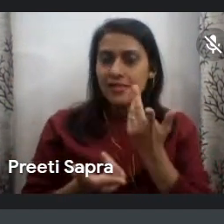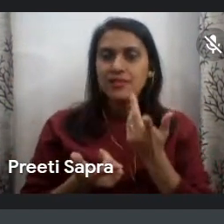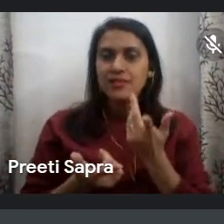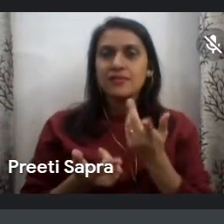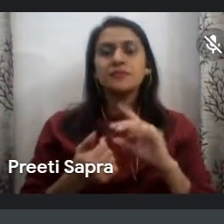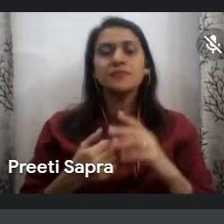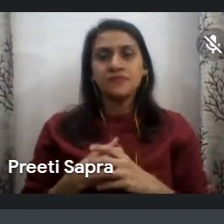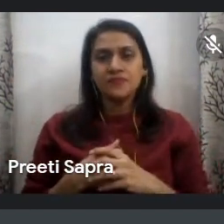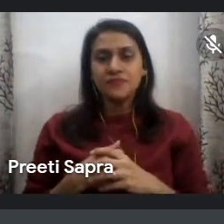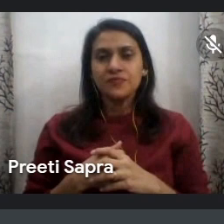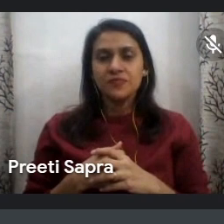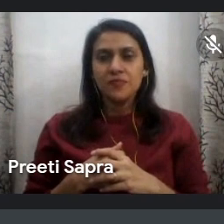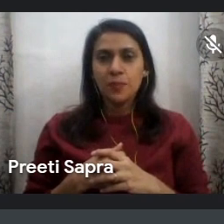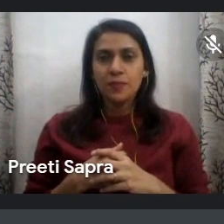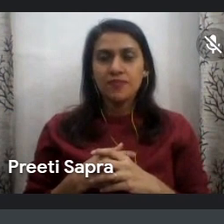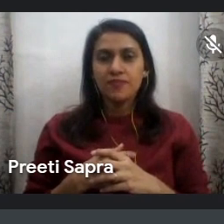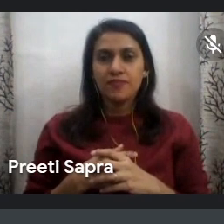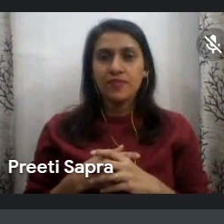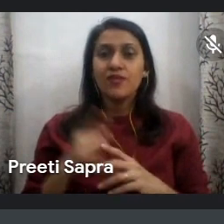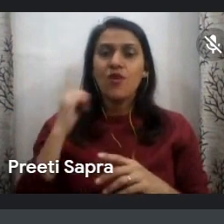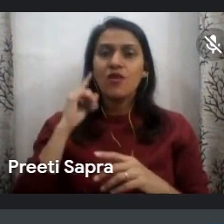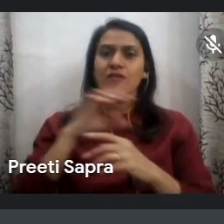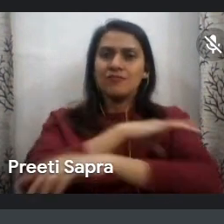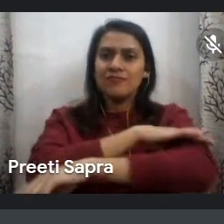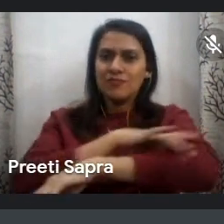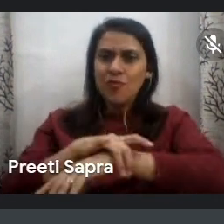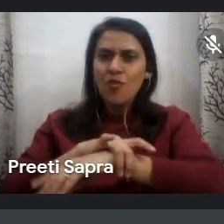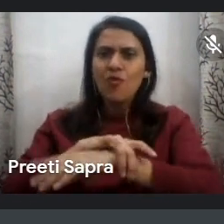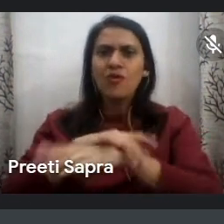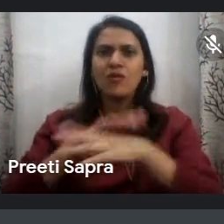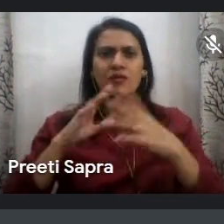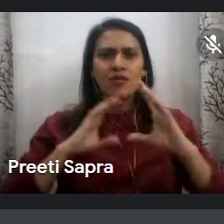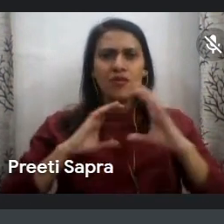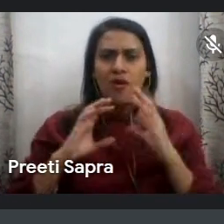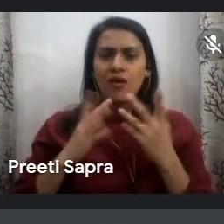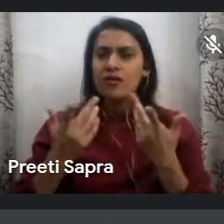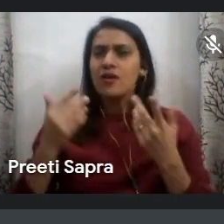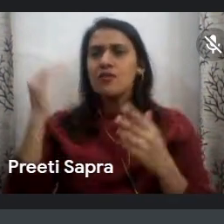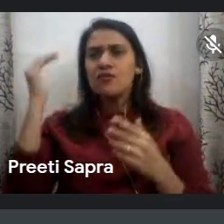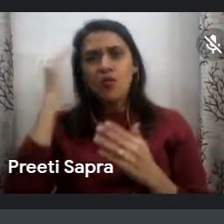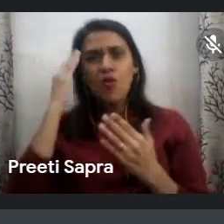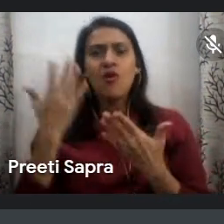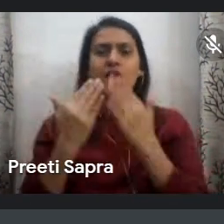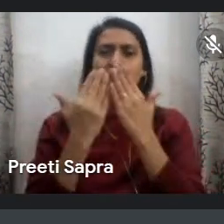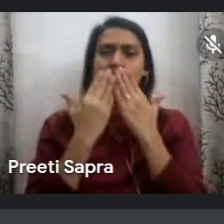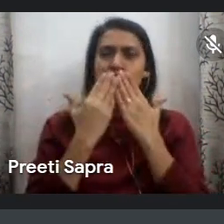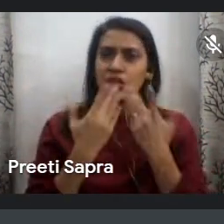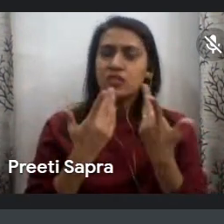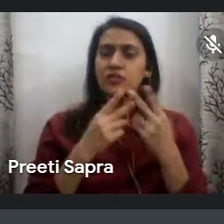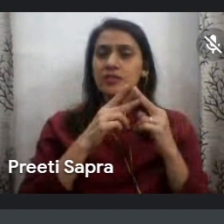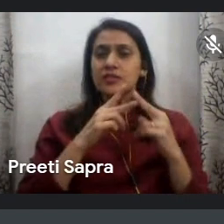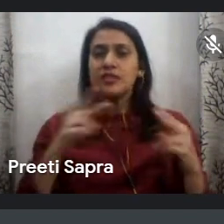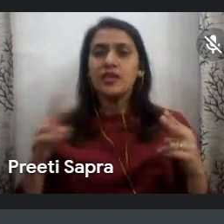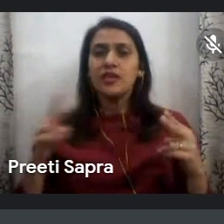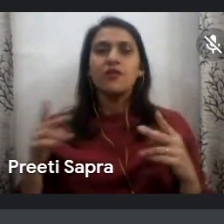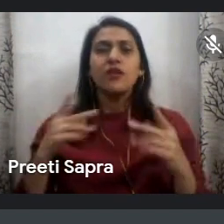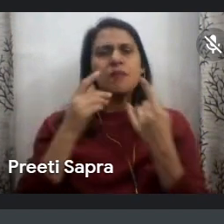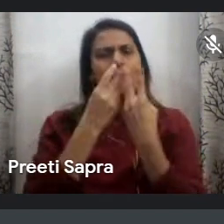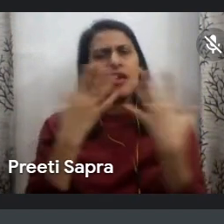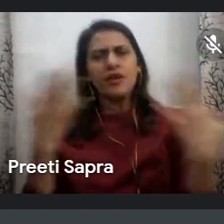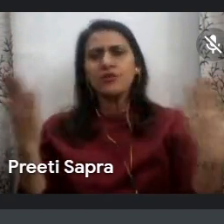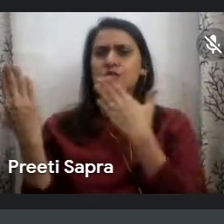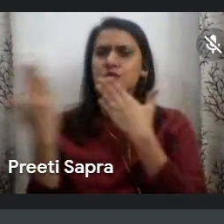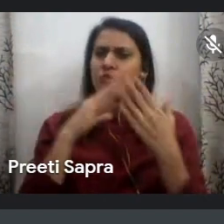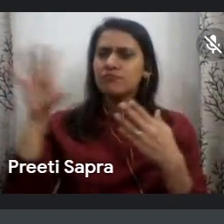their both their fine motors, as well as looking at academics in a different way. There are a lot of schools across the